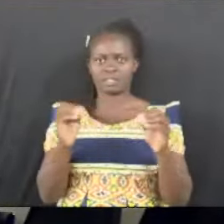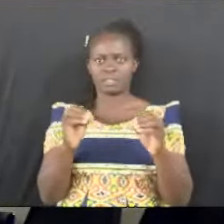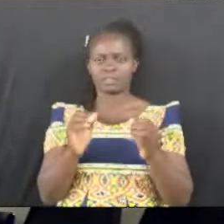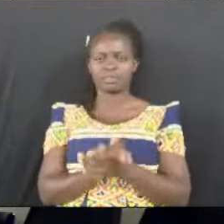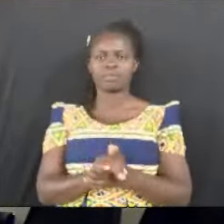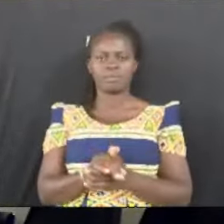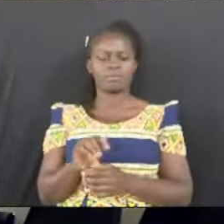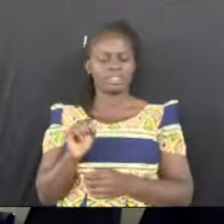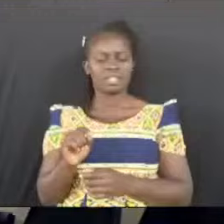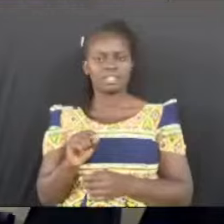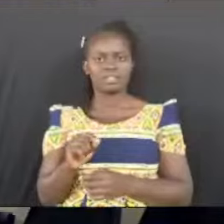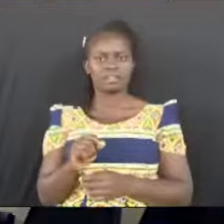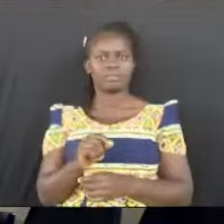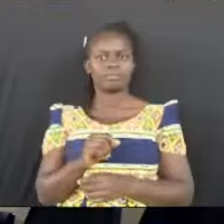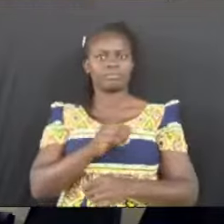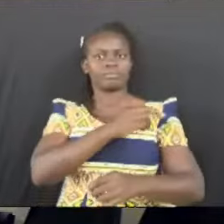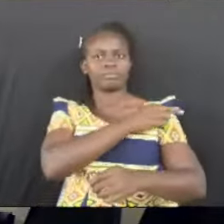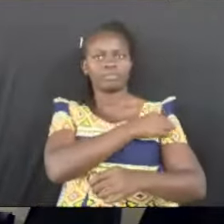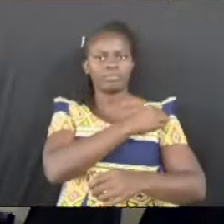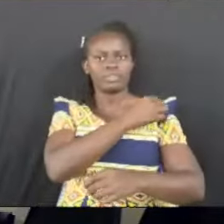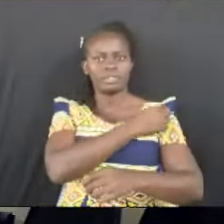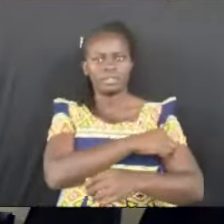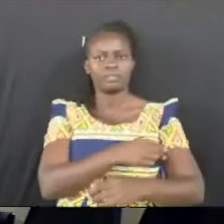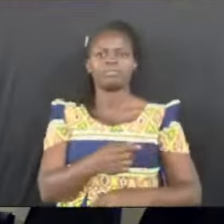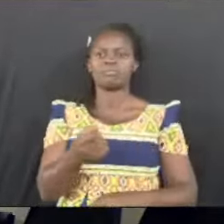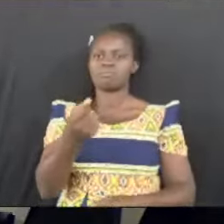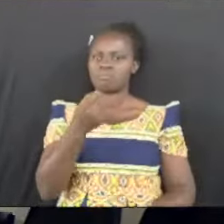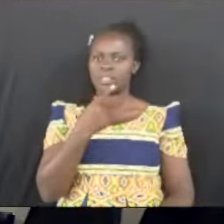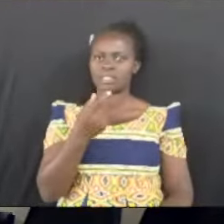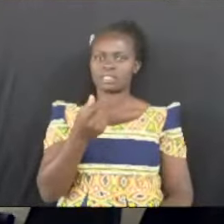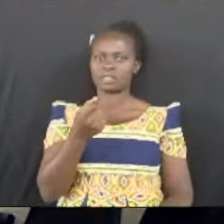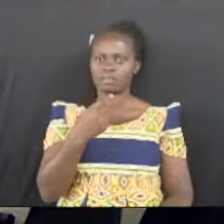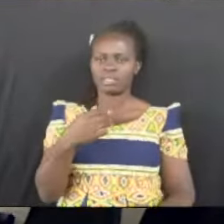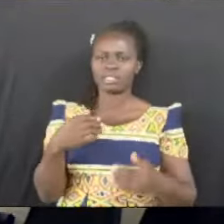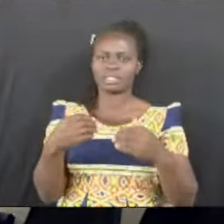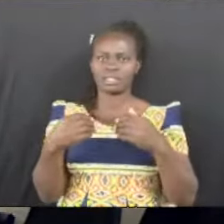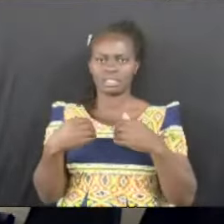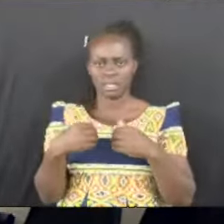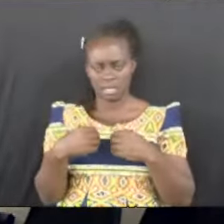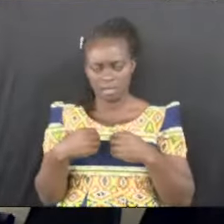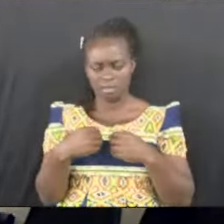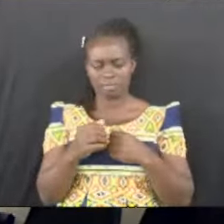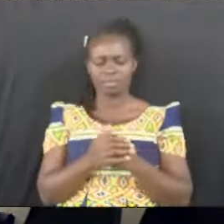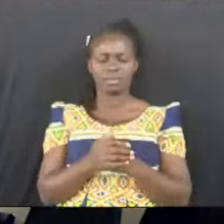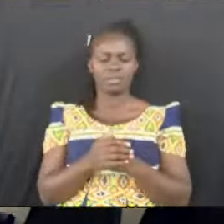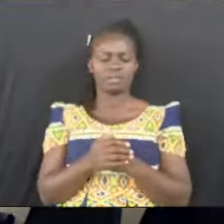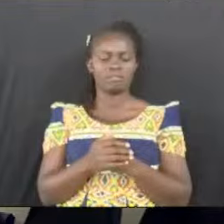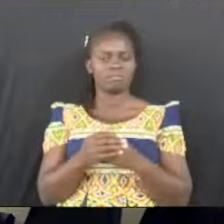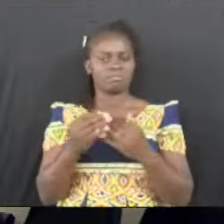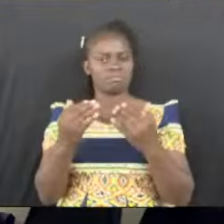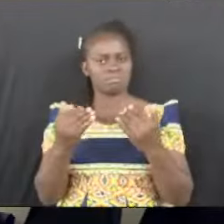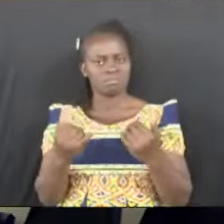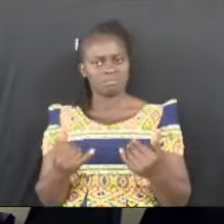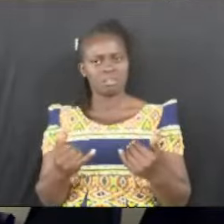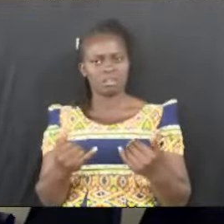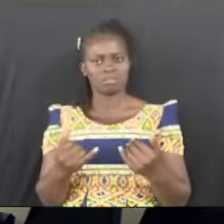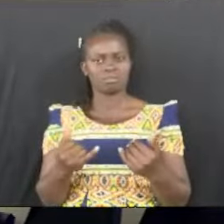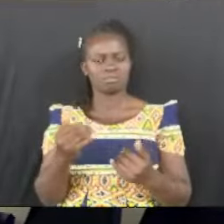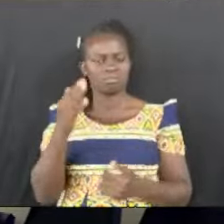is treatable, and I take medication, and, you know, that takes care of things. And I didn't